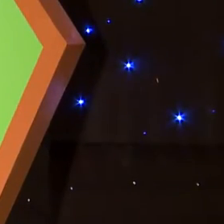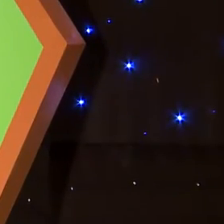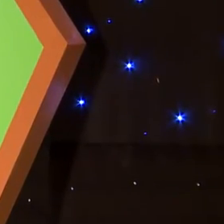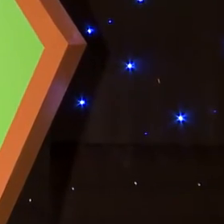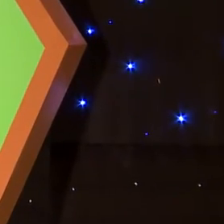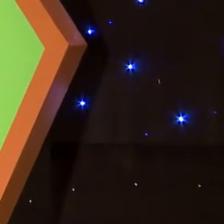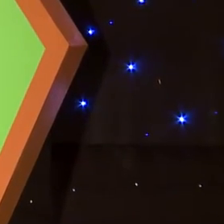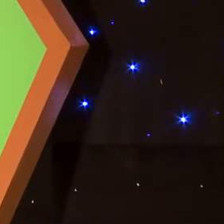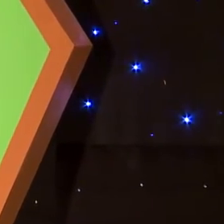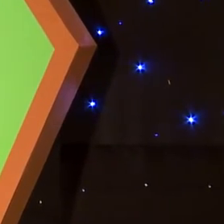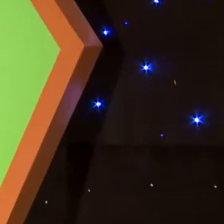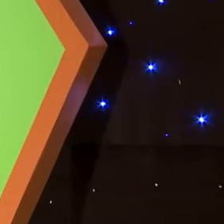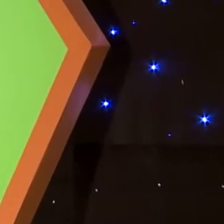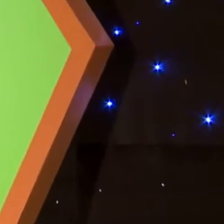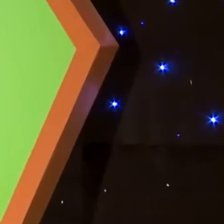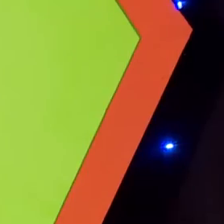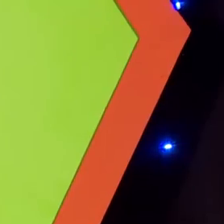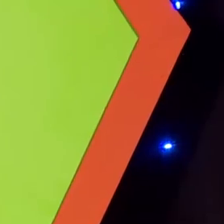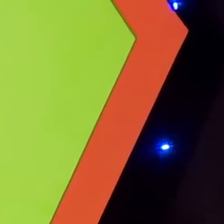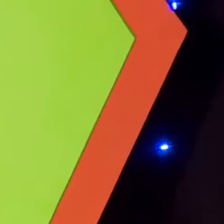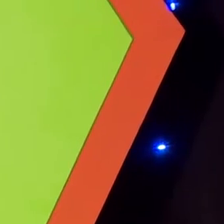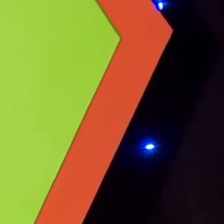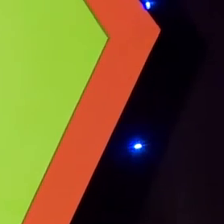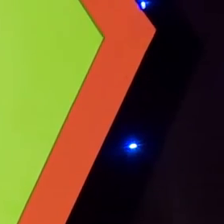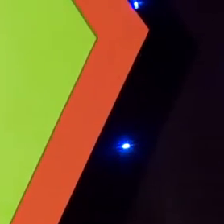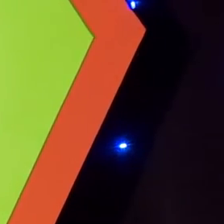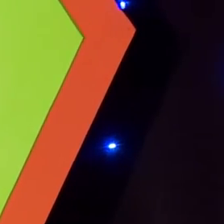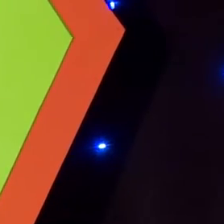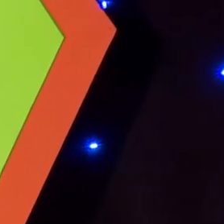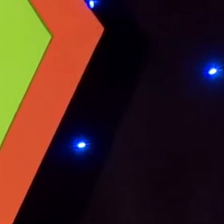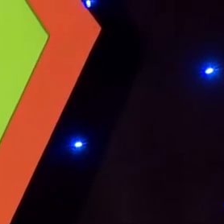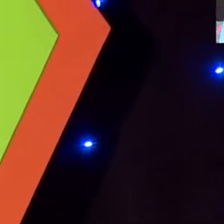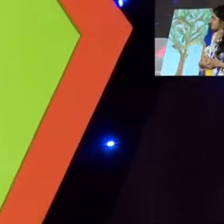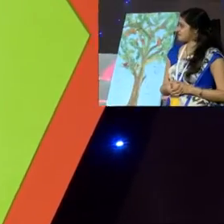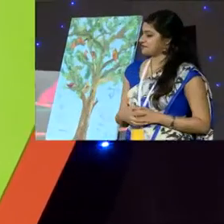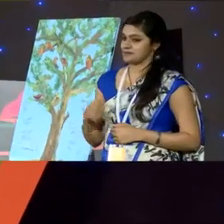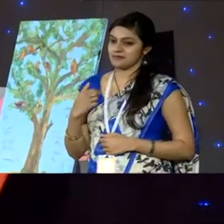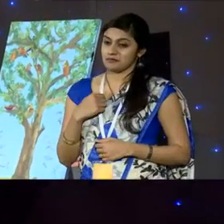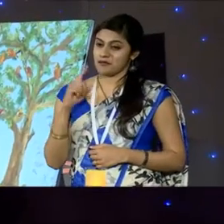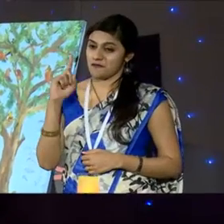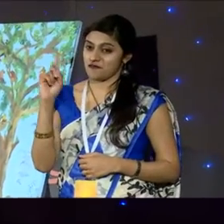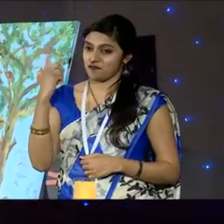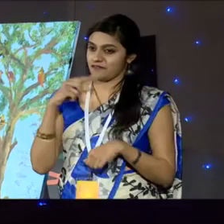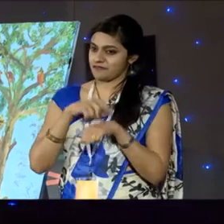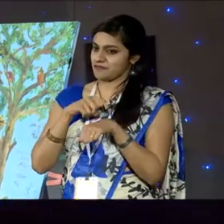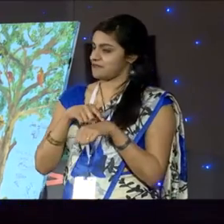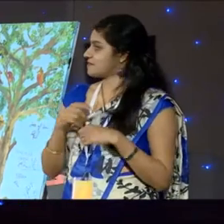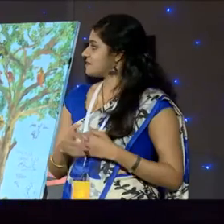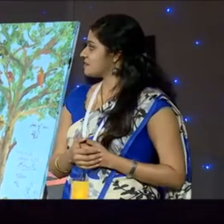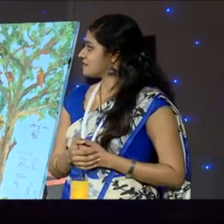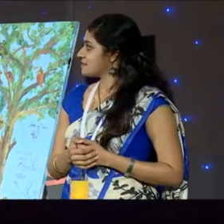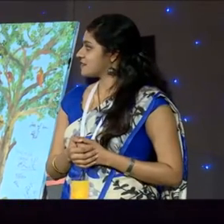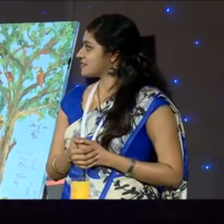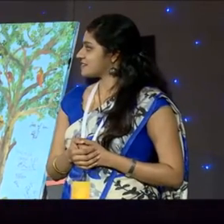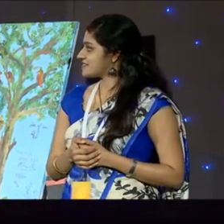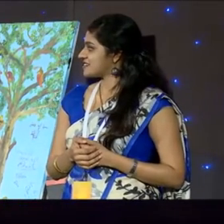Good morning, guys. And for the first time on the stage of India Inclusion Summit, we have a speaker the size of a collar